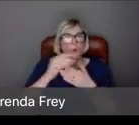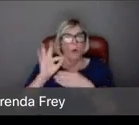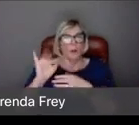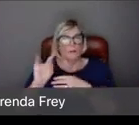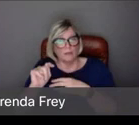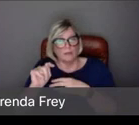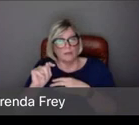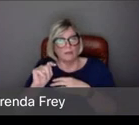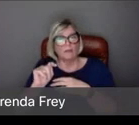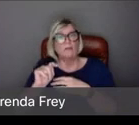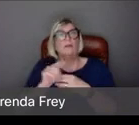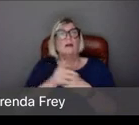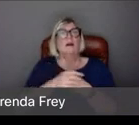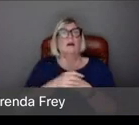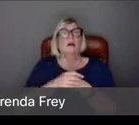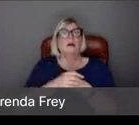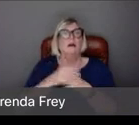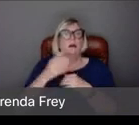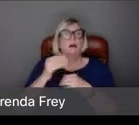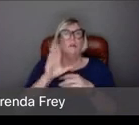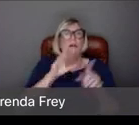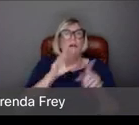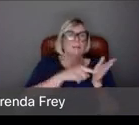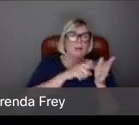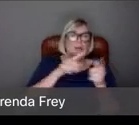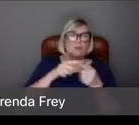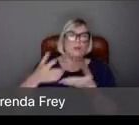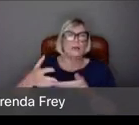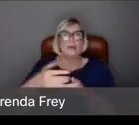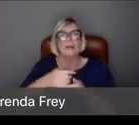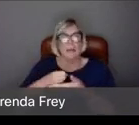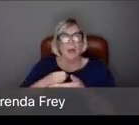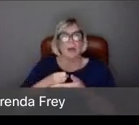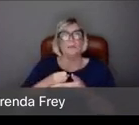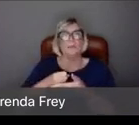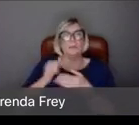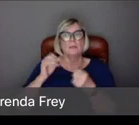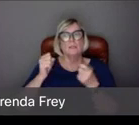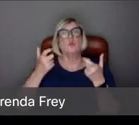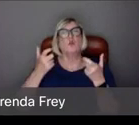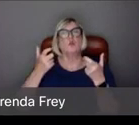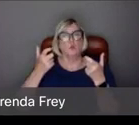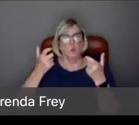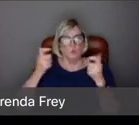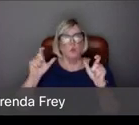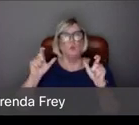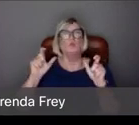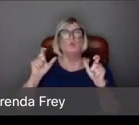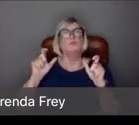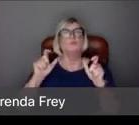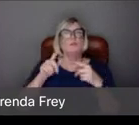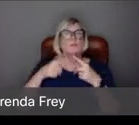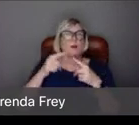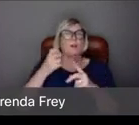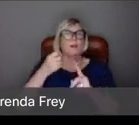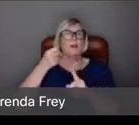And so your debt to income, I would say, is huge as far as the impact